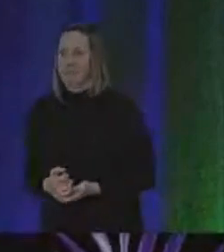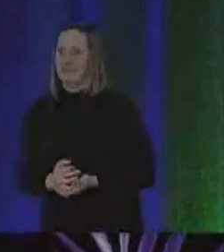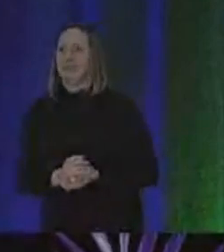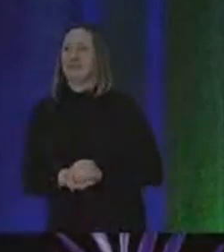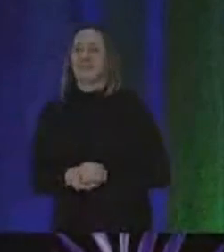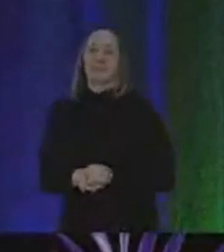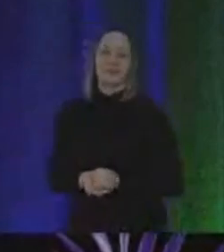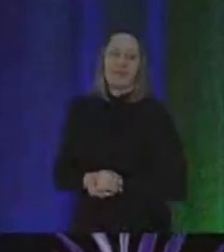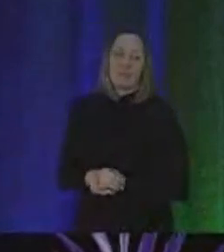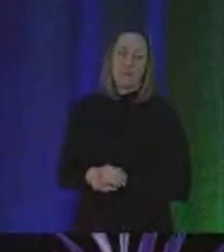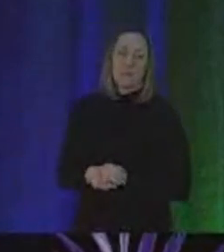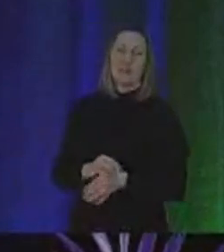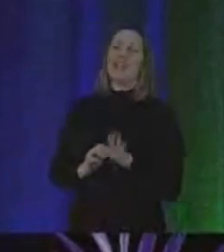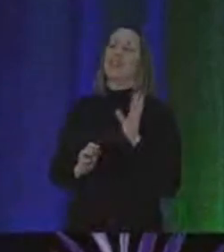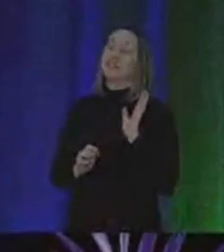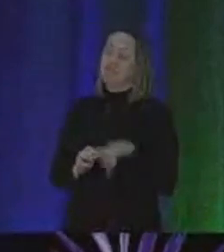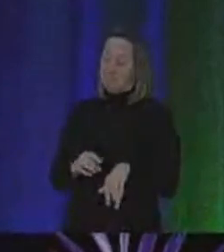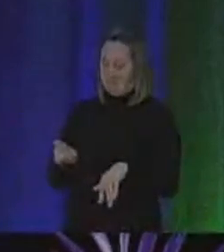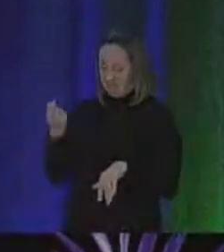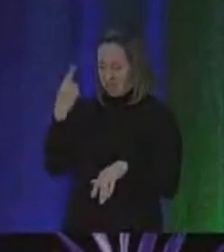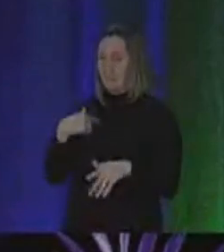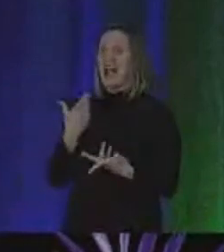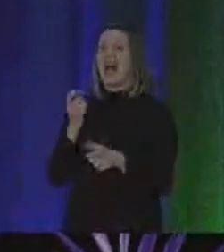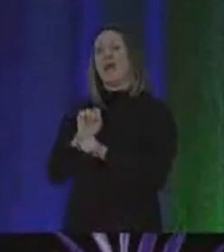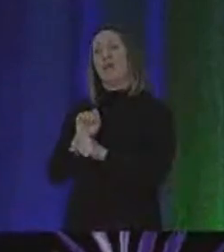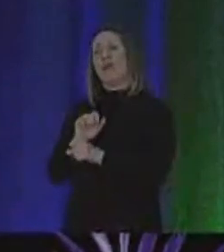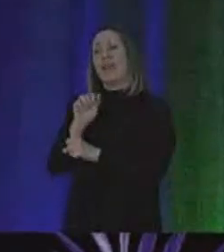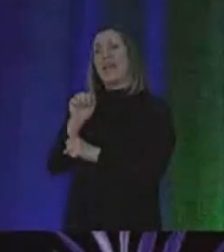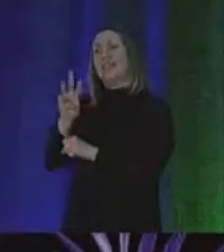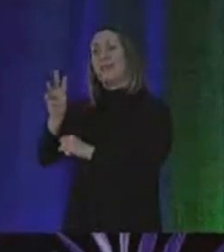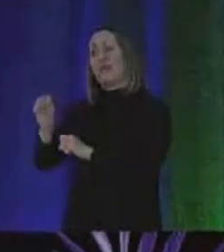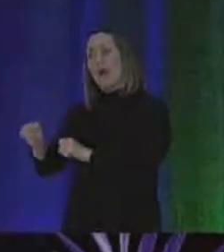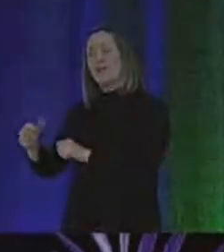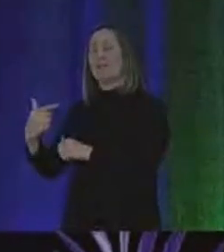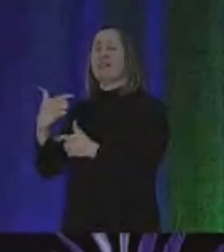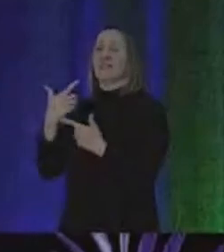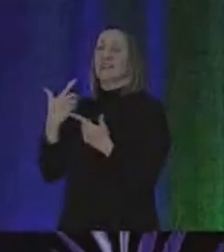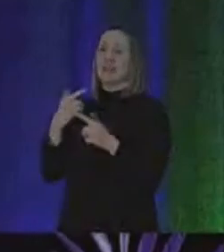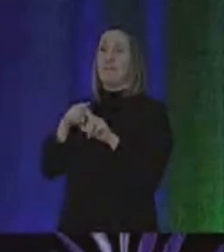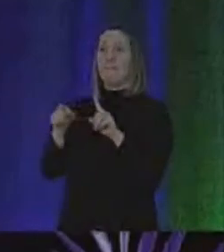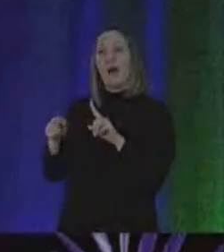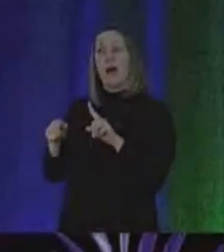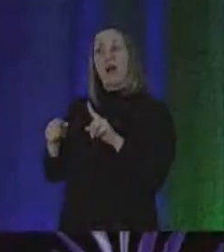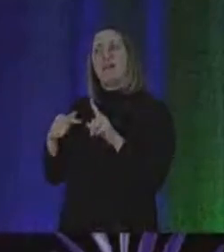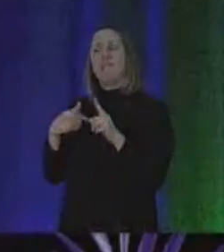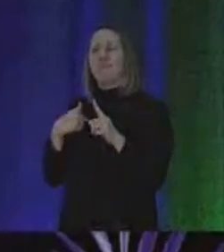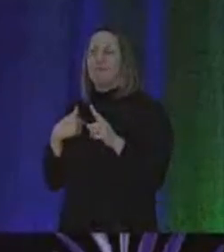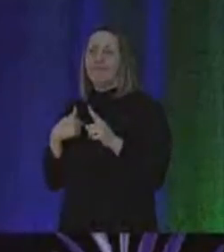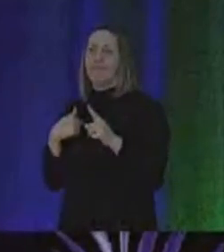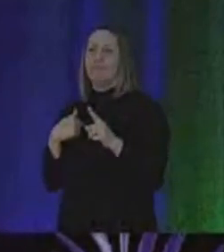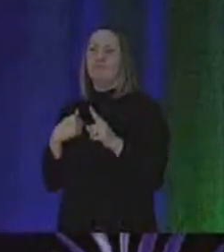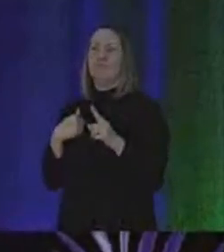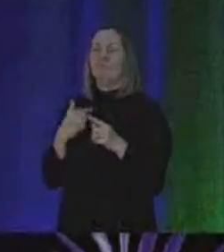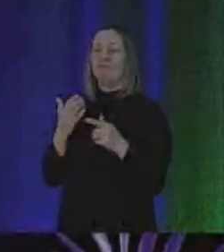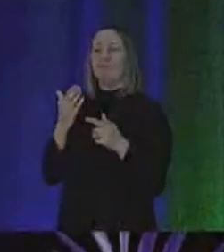Now, I'm going to do it justice, okay? I work at AWS, right? But I like to tell both sides of the coin.